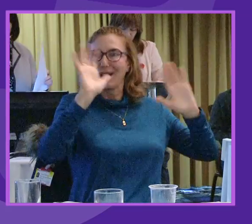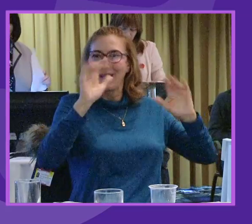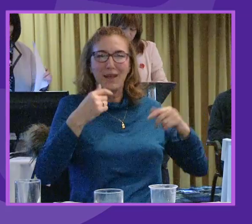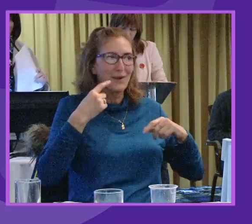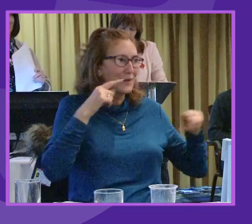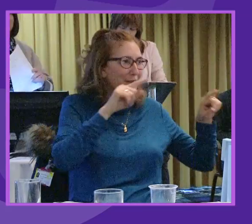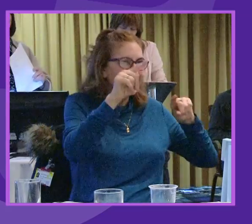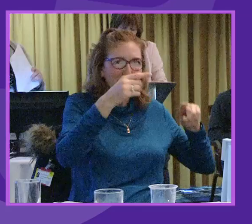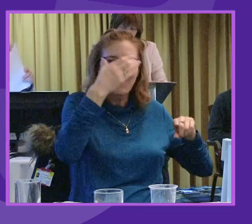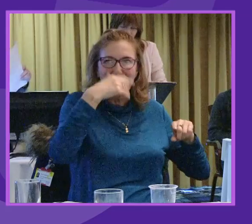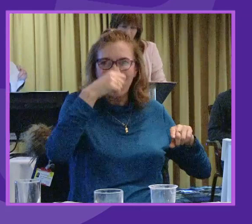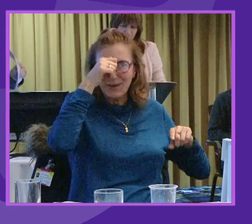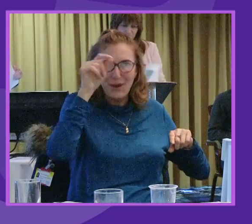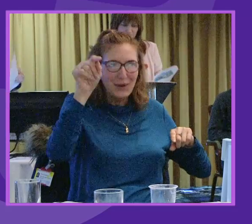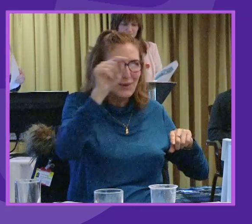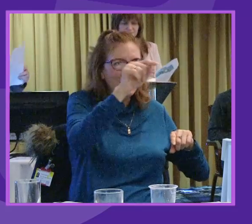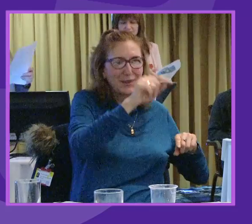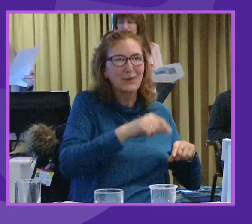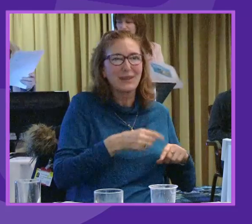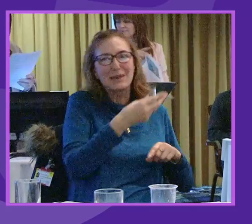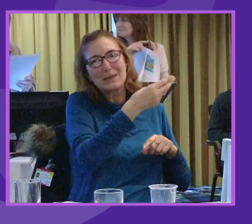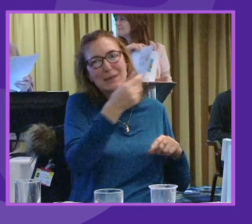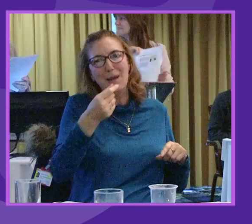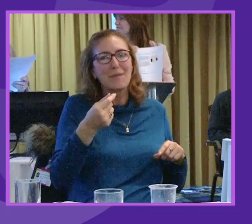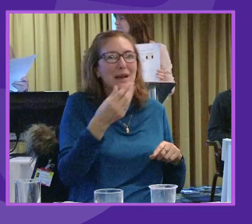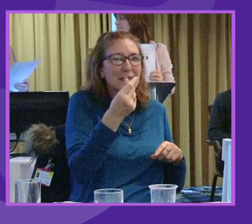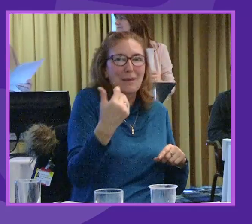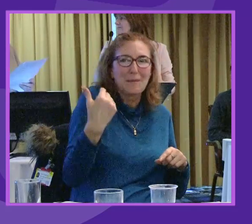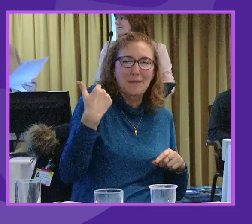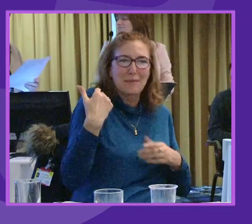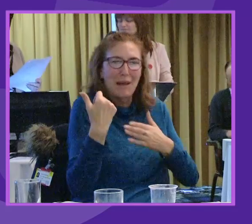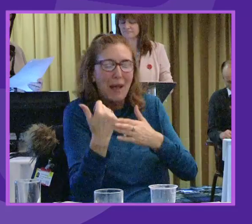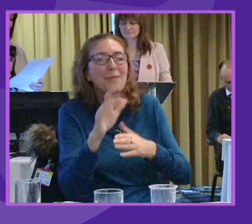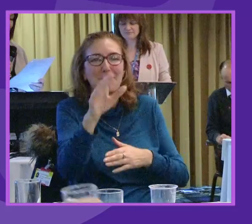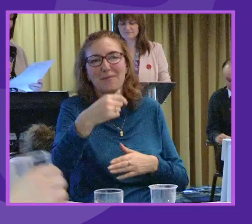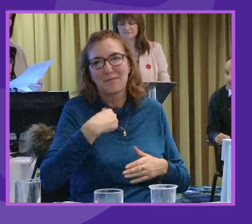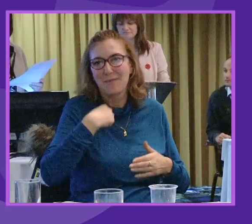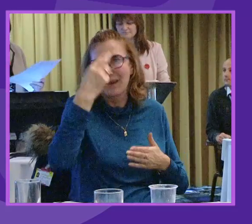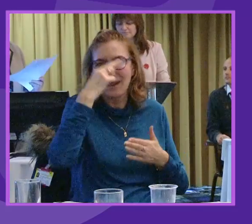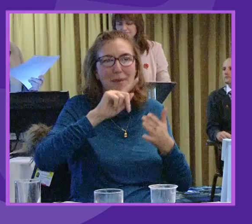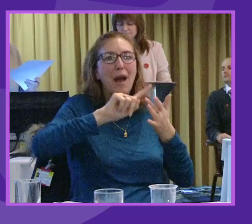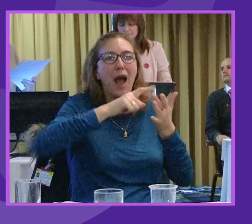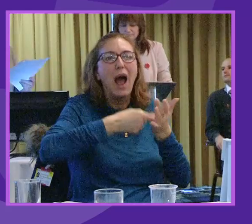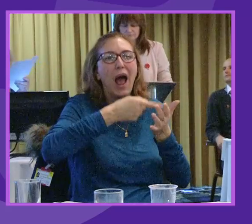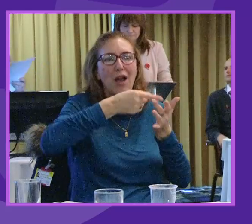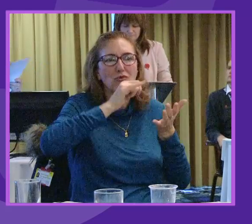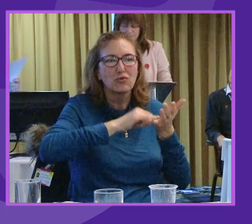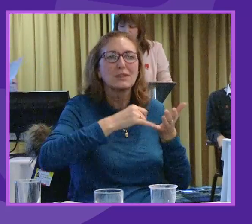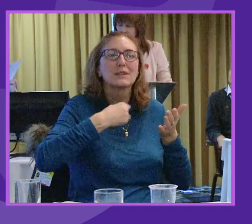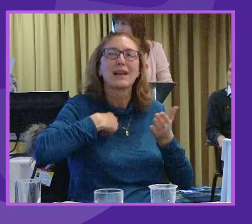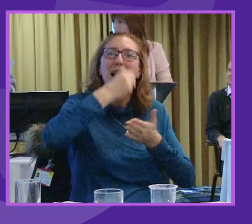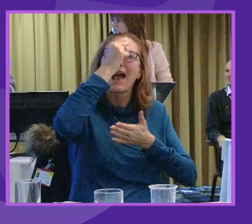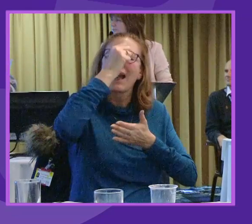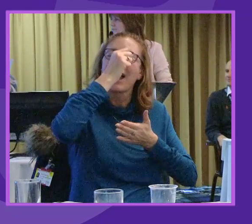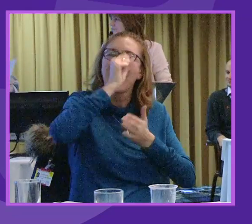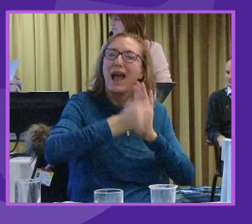great faces today. I know some of you here who have had me helping them with little bits of things. My name's Iris, as you can gather,